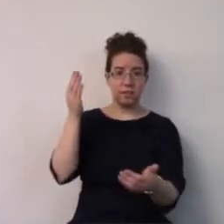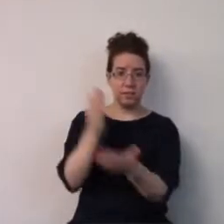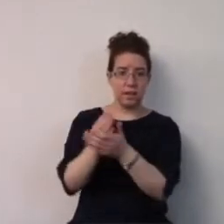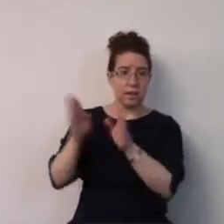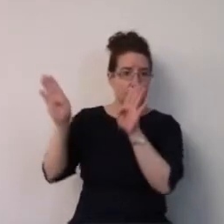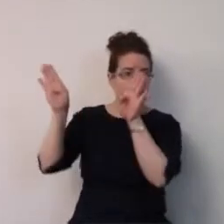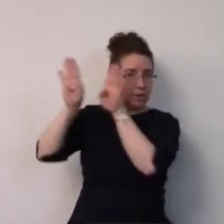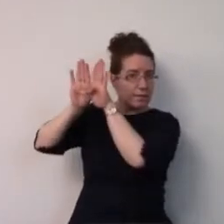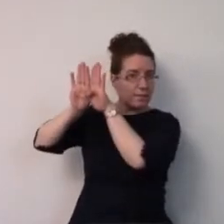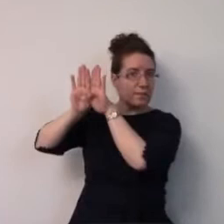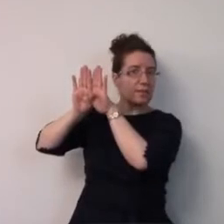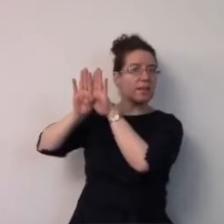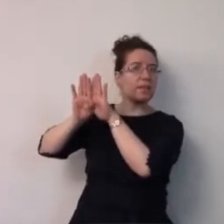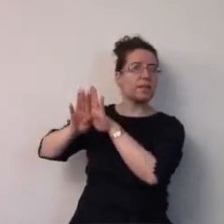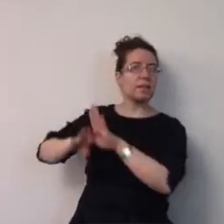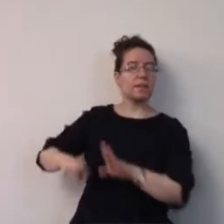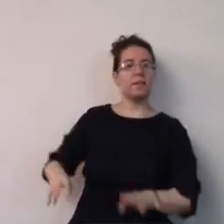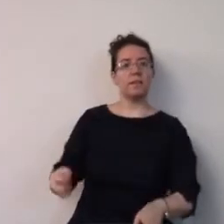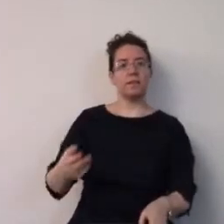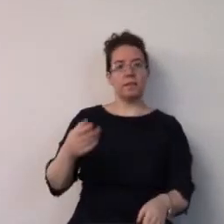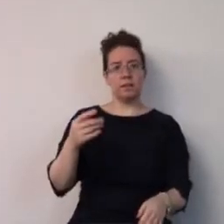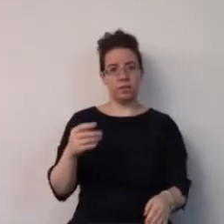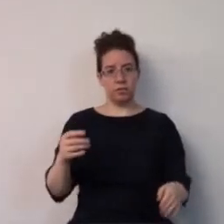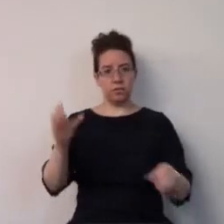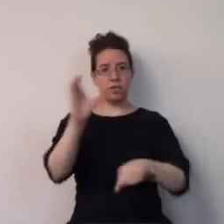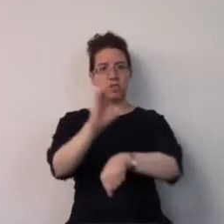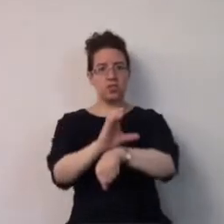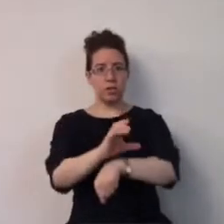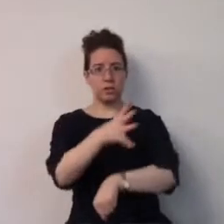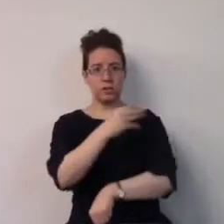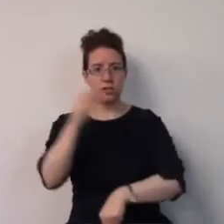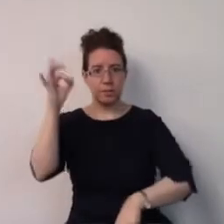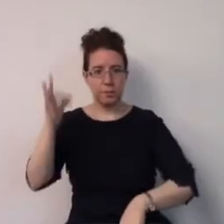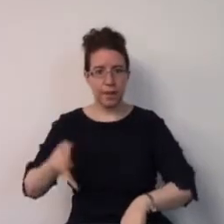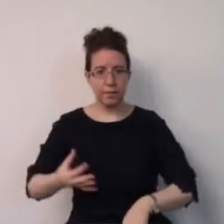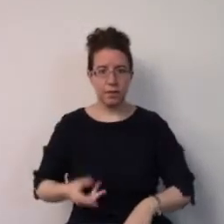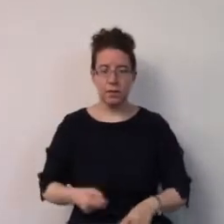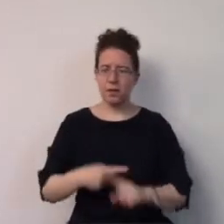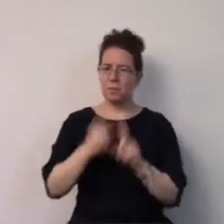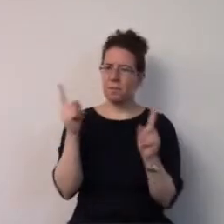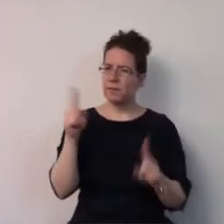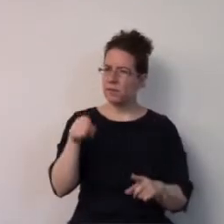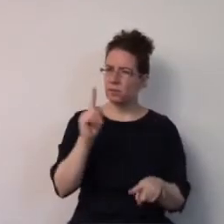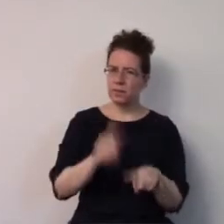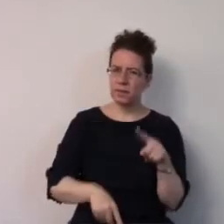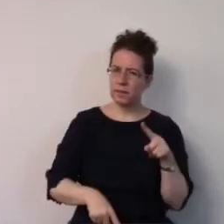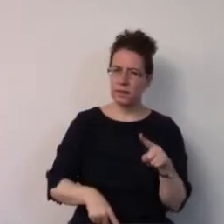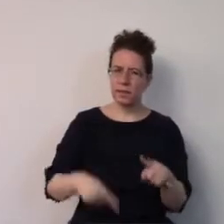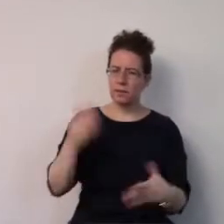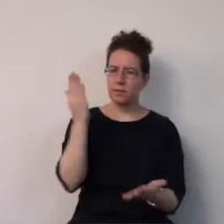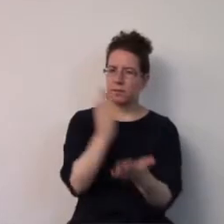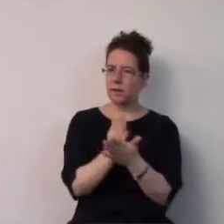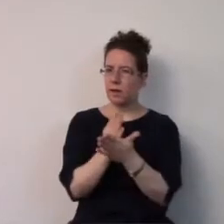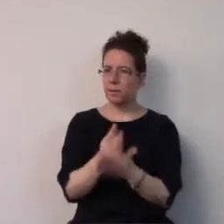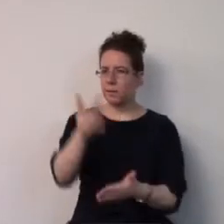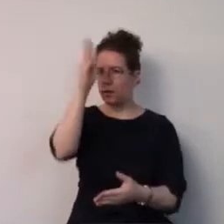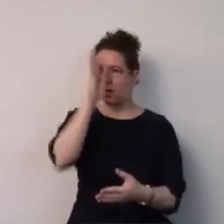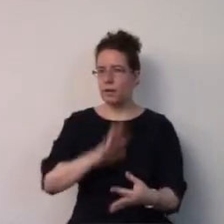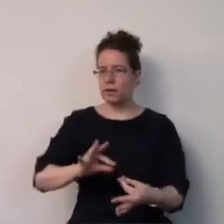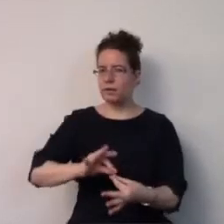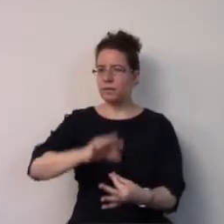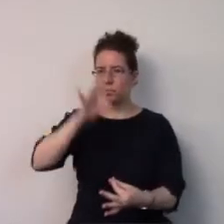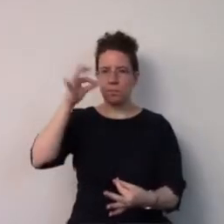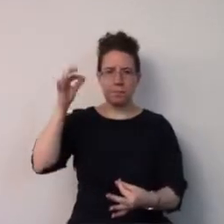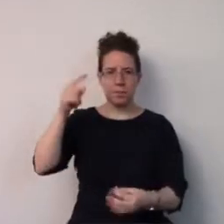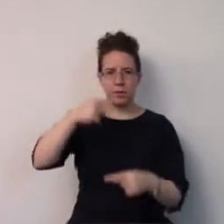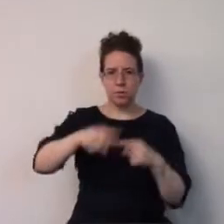of God and your conscience when it speaks to your soul. If you do tune it out, you're going to cause it to